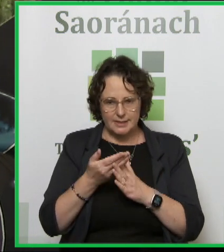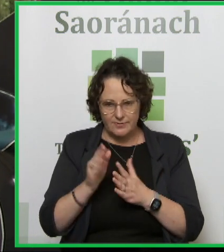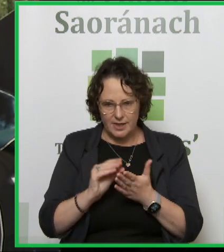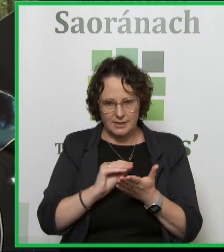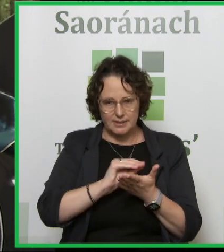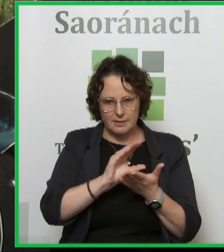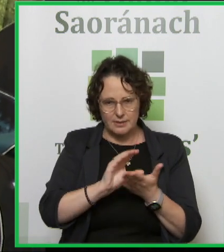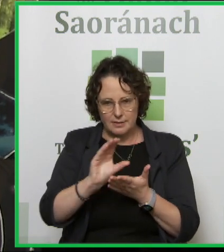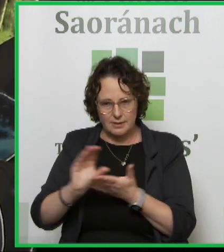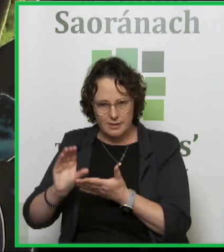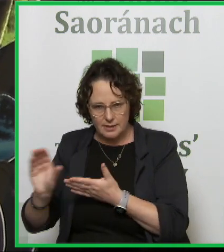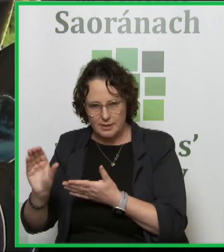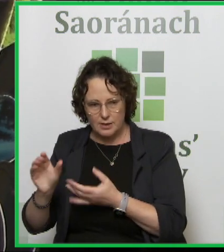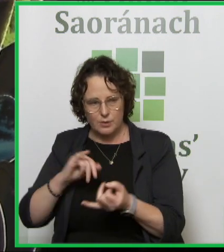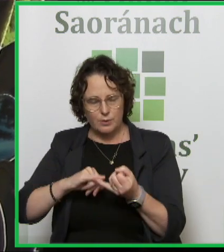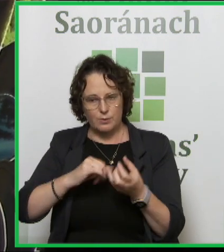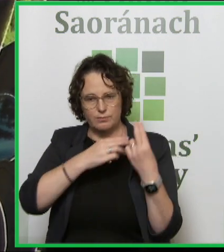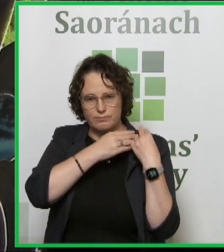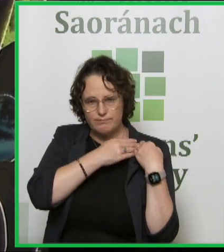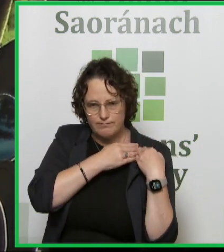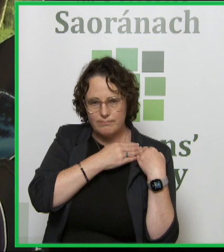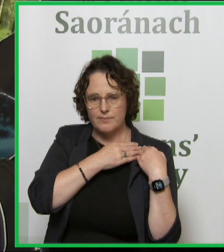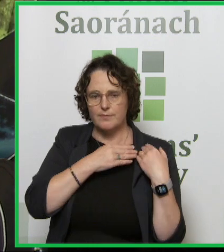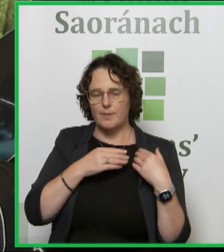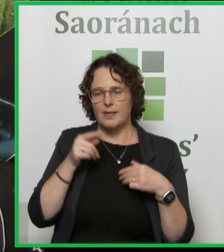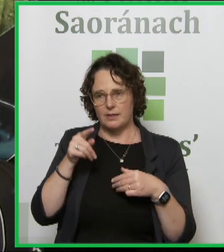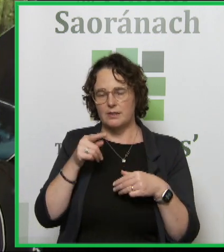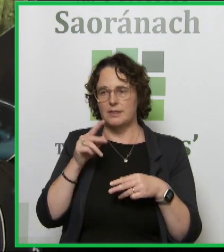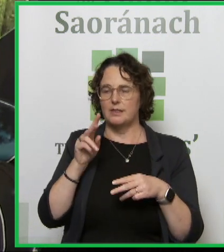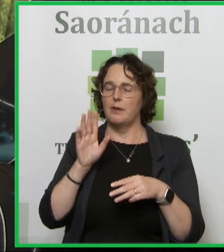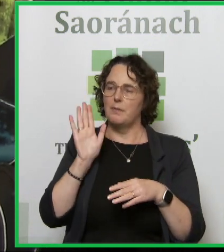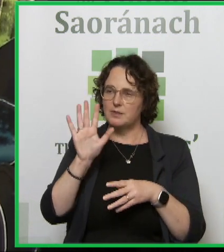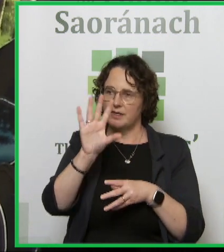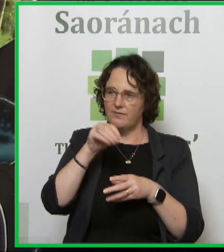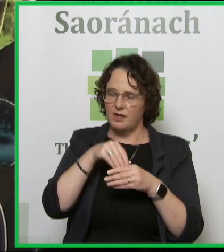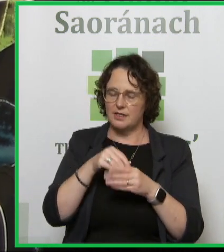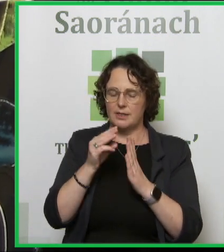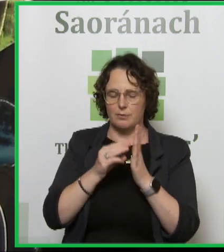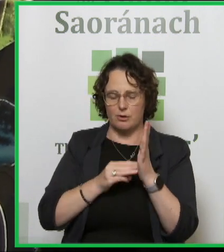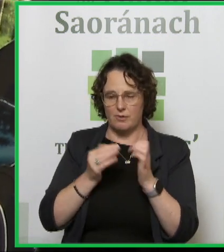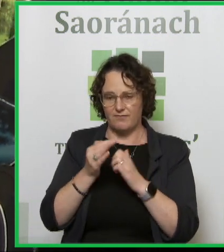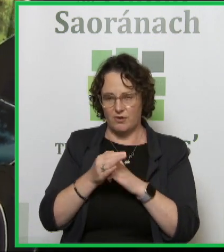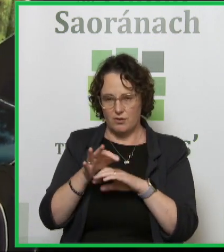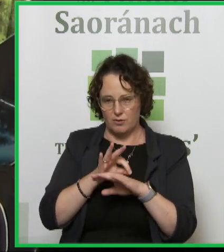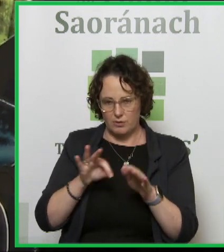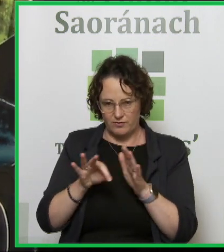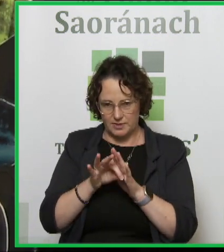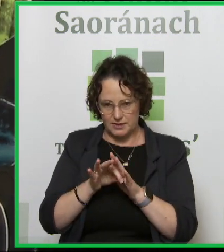very clearly. I looked at the programme for government because it has to be in the programme for government, that's important. I looked at it from the